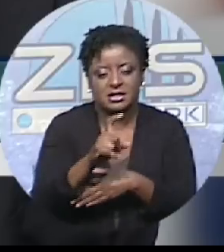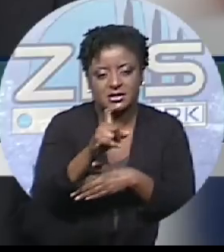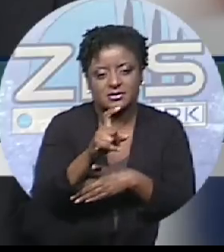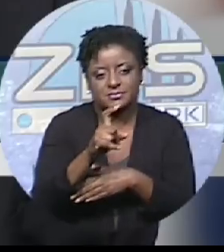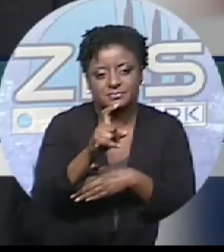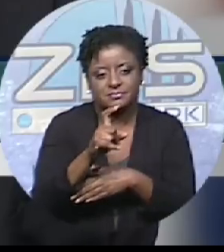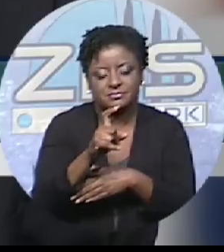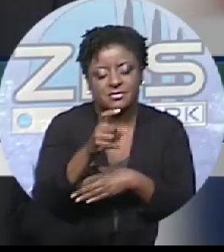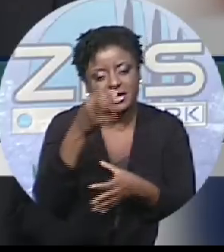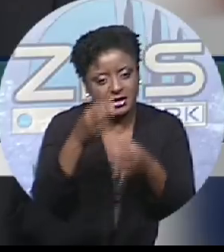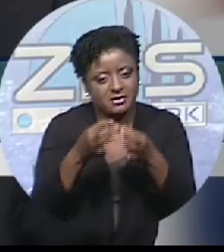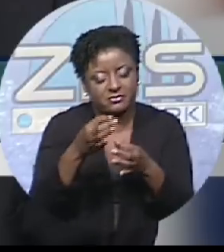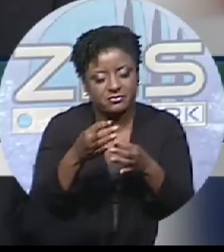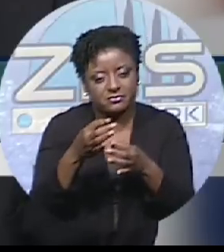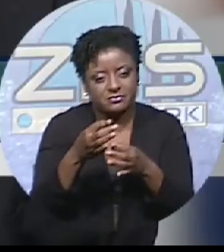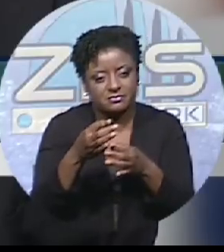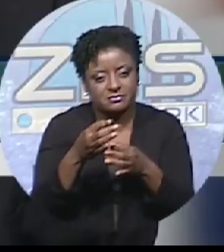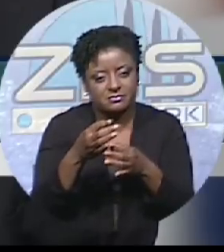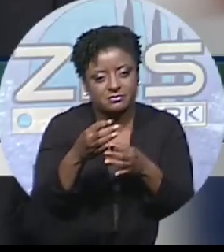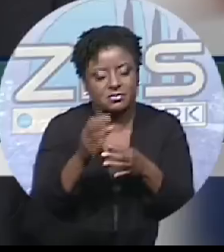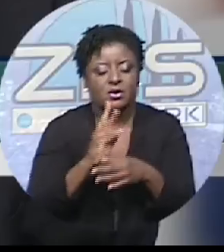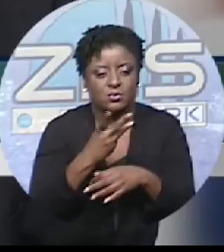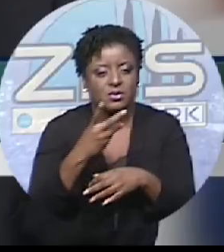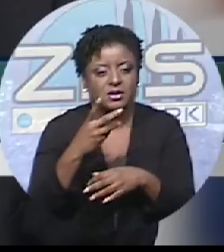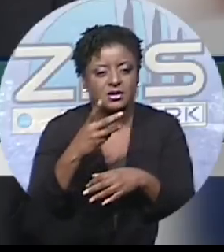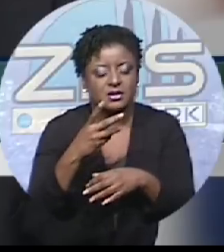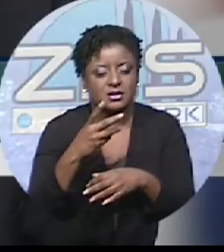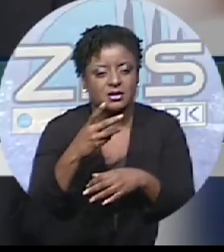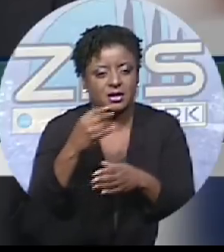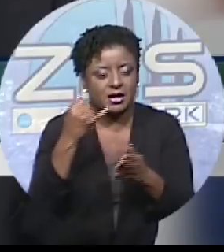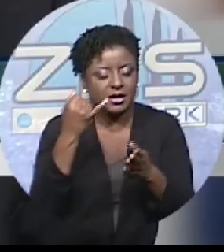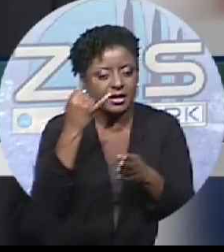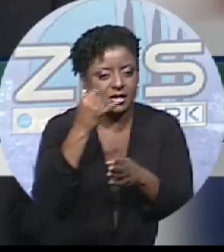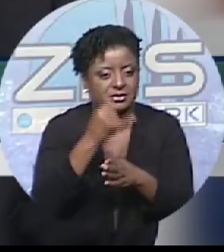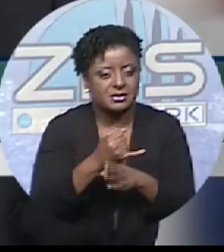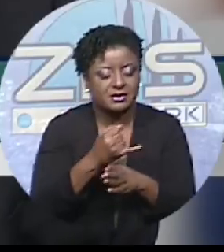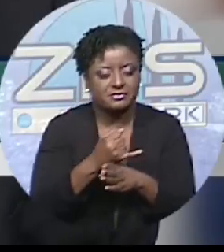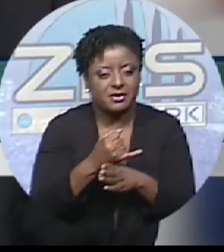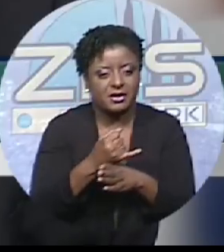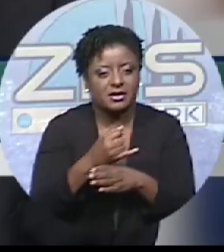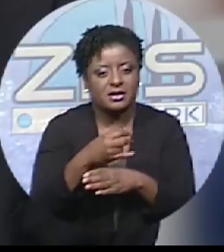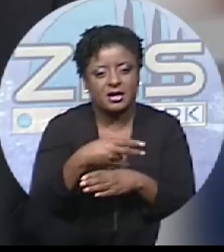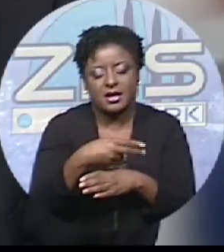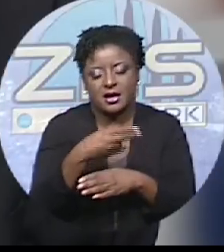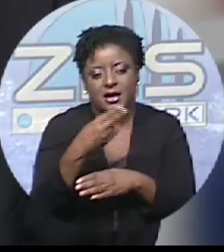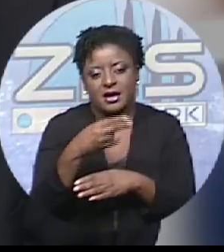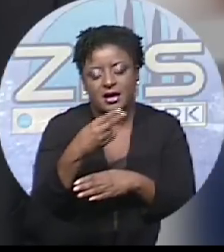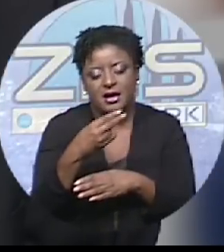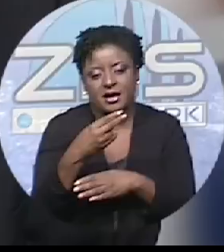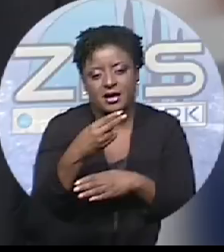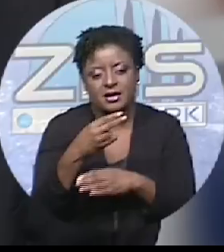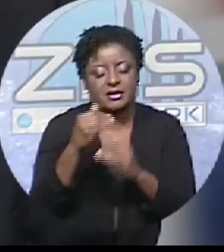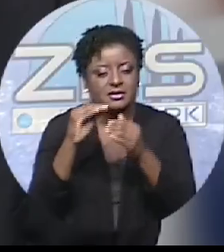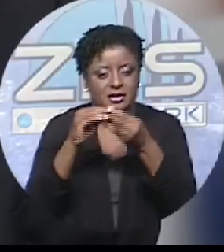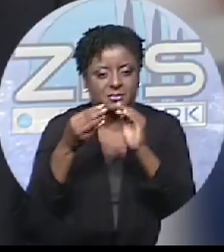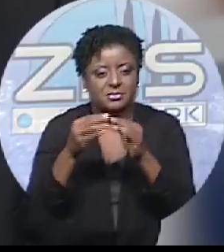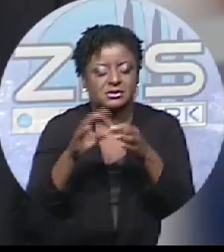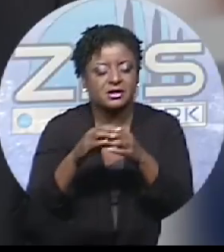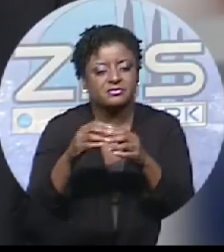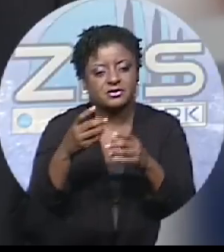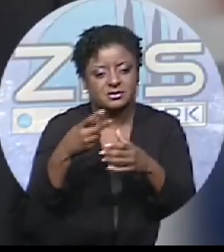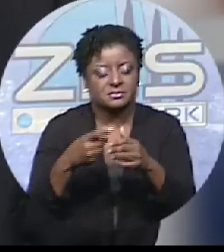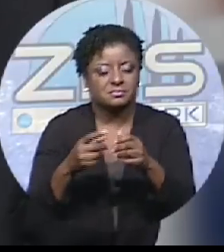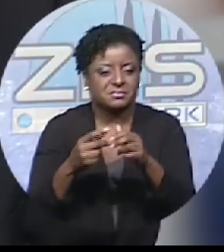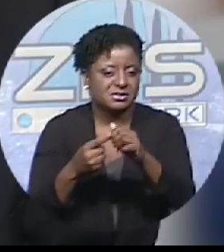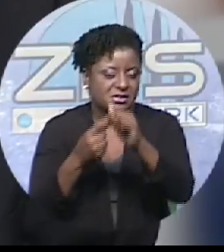is identified that we have a high burden of a particular type of disease or a particular type of intervention that is necessary, then those will be